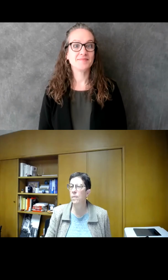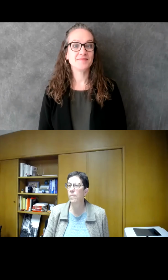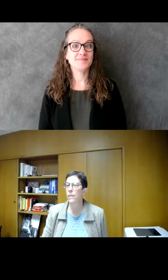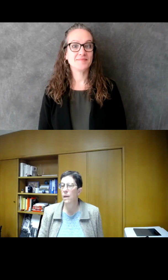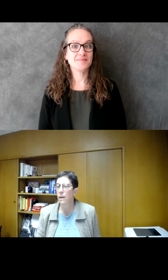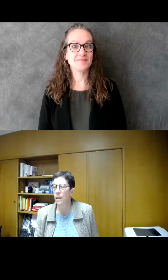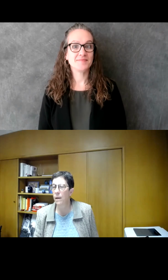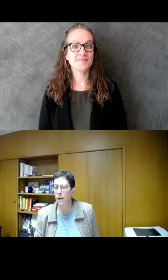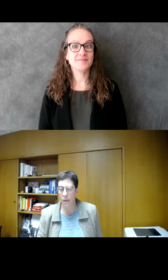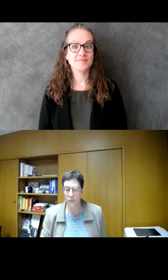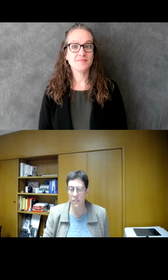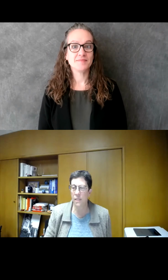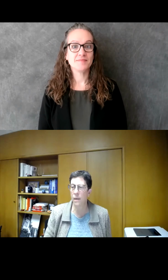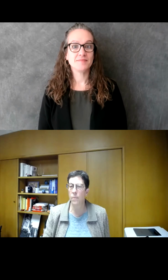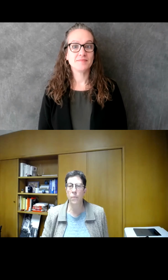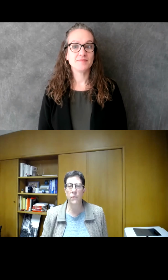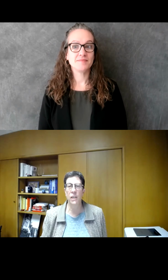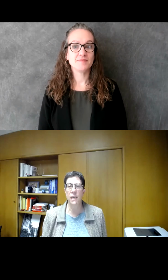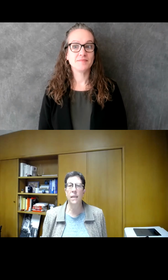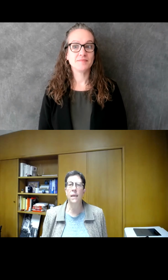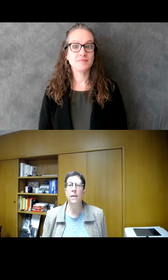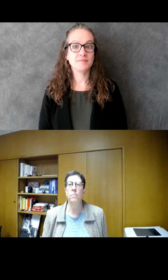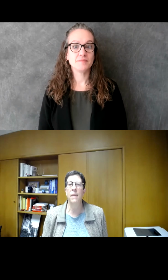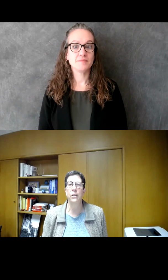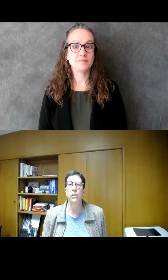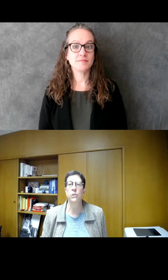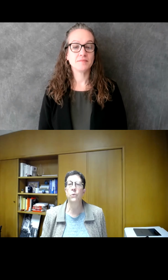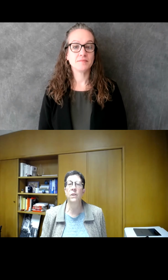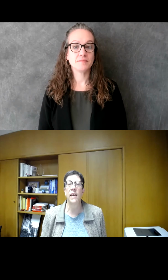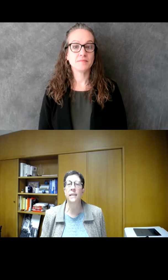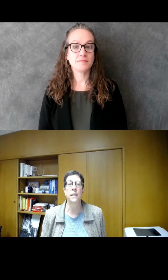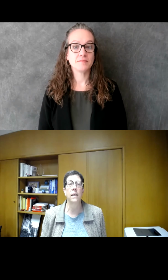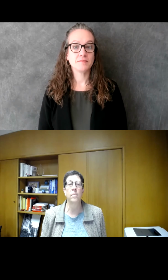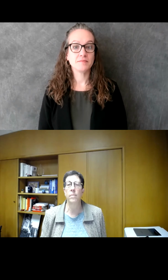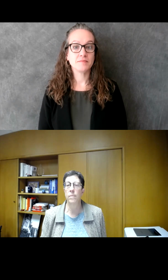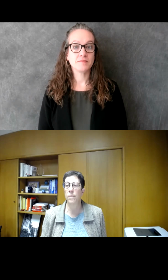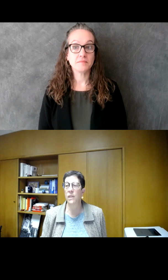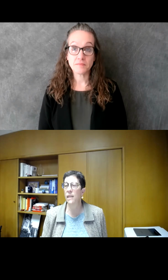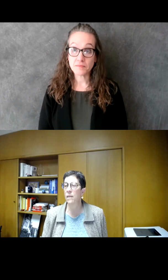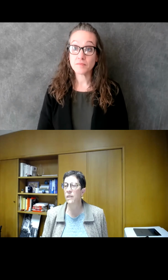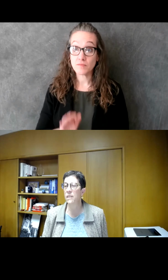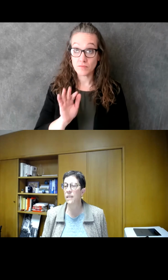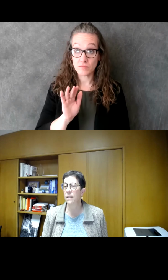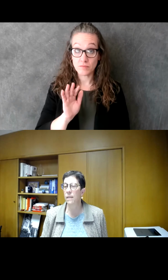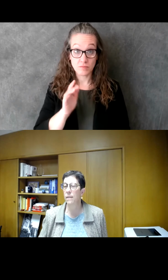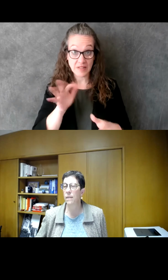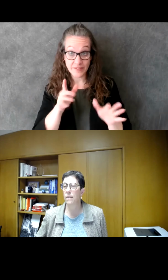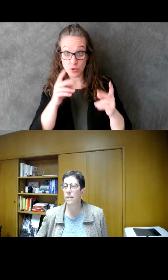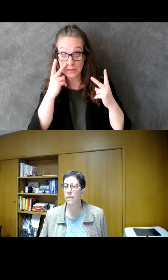And I'll just check in and make sure that that they can be